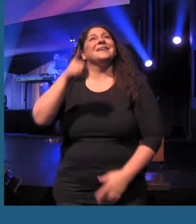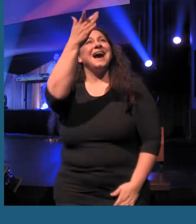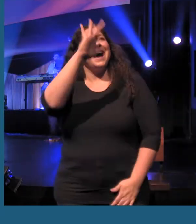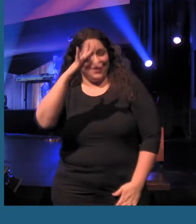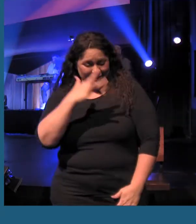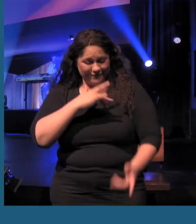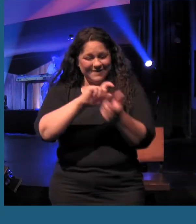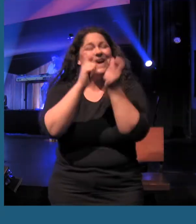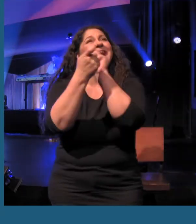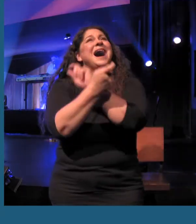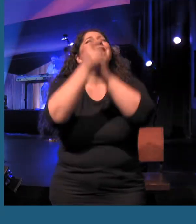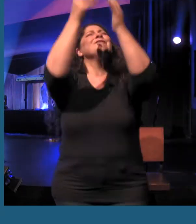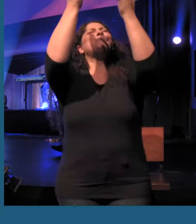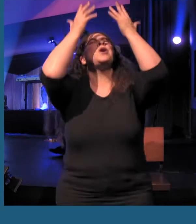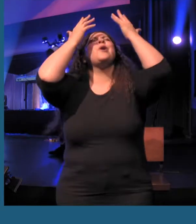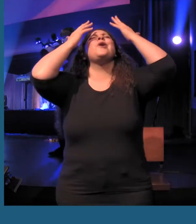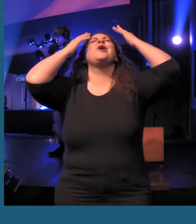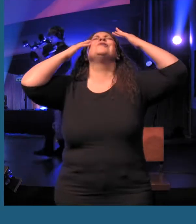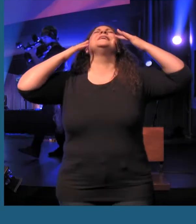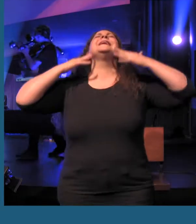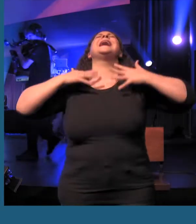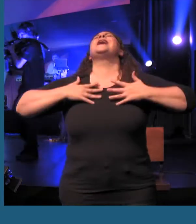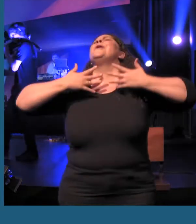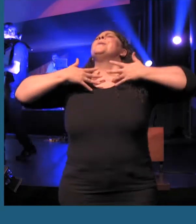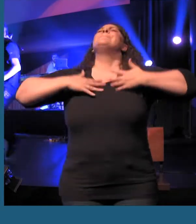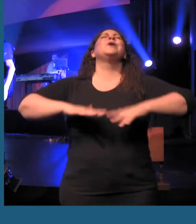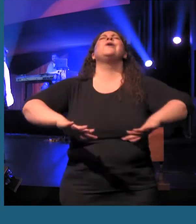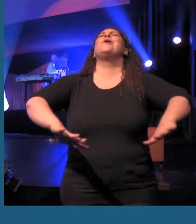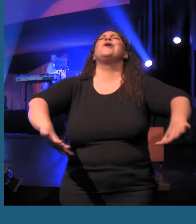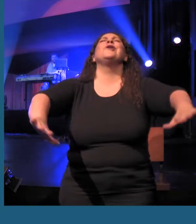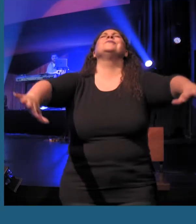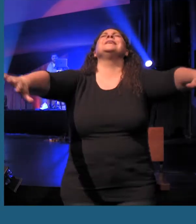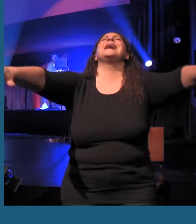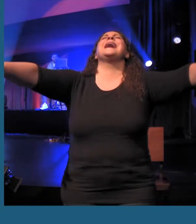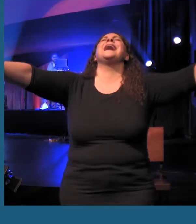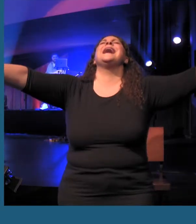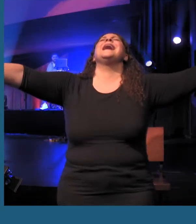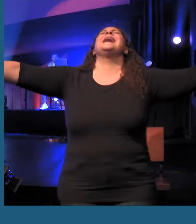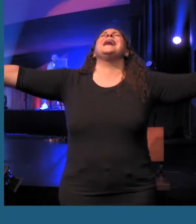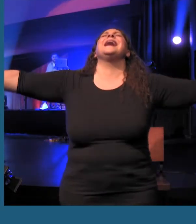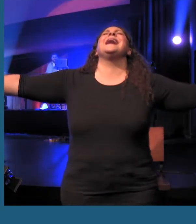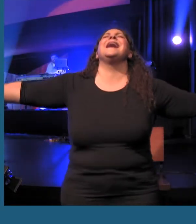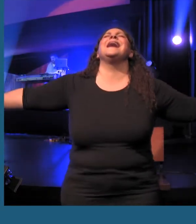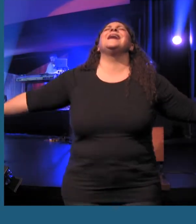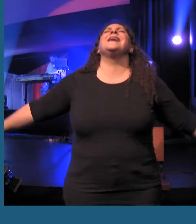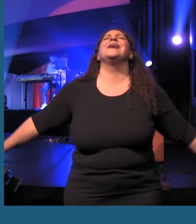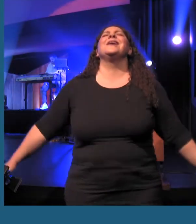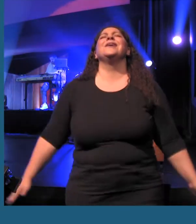Pour it out.